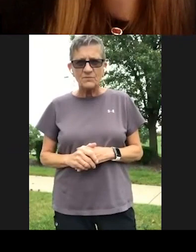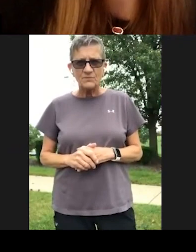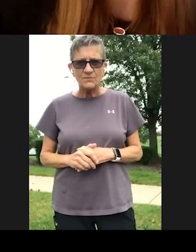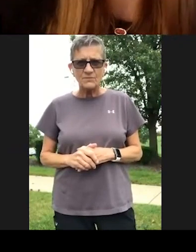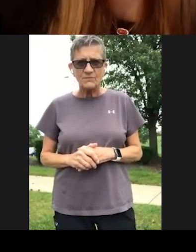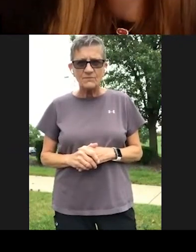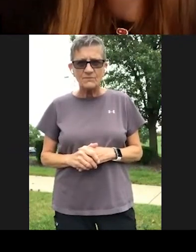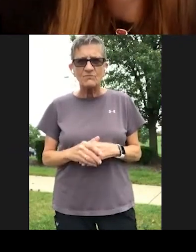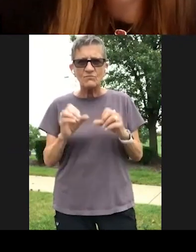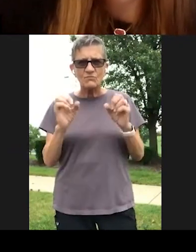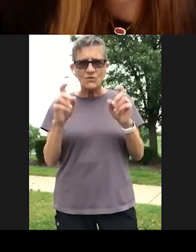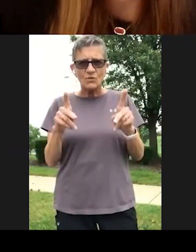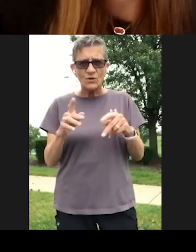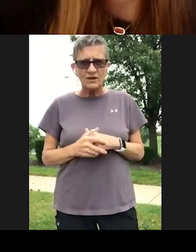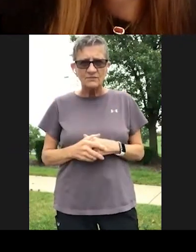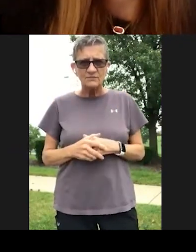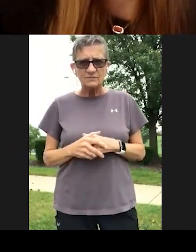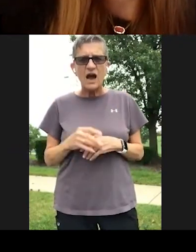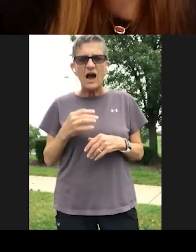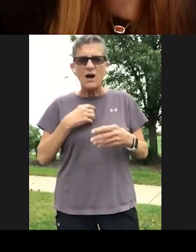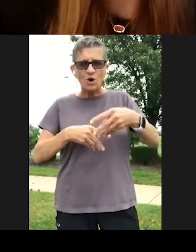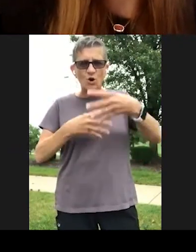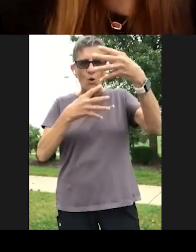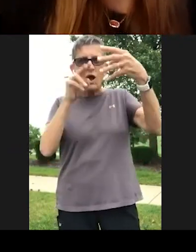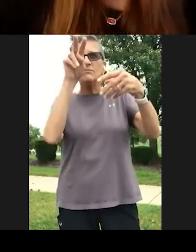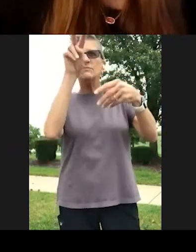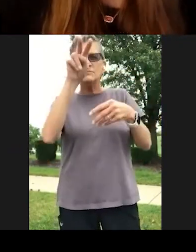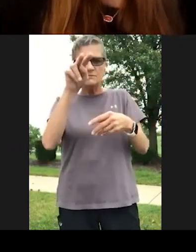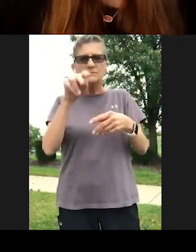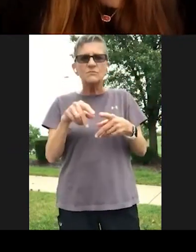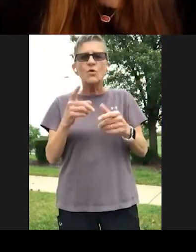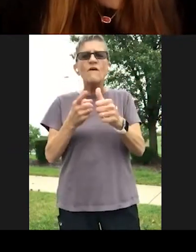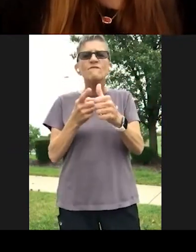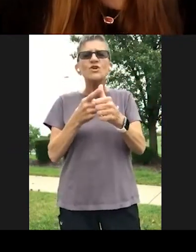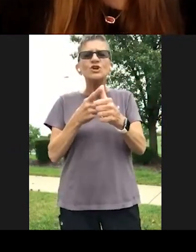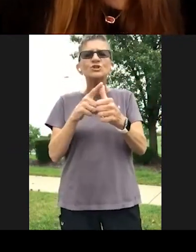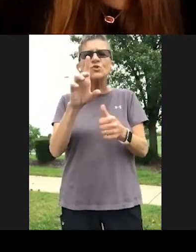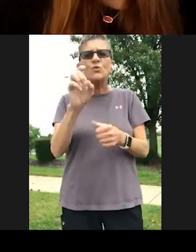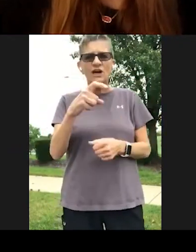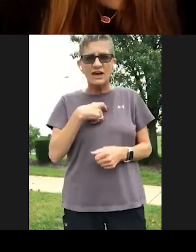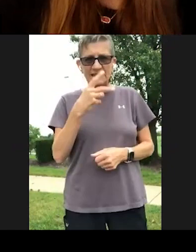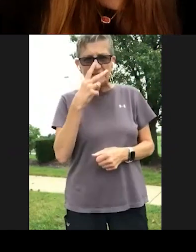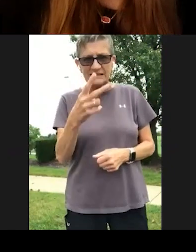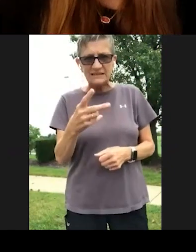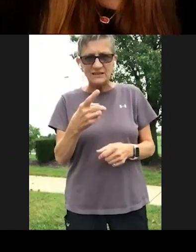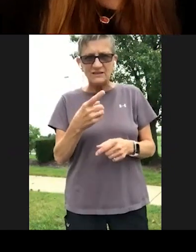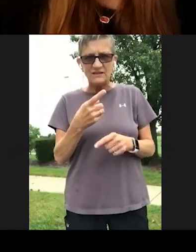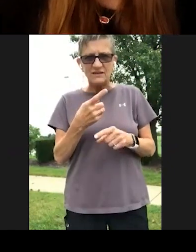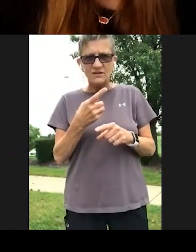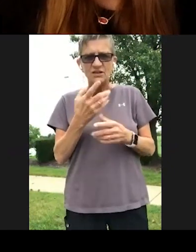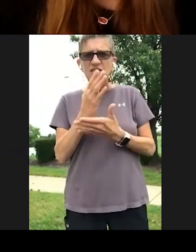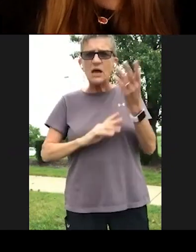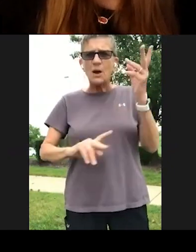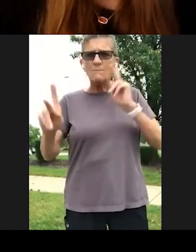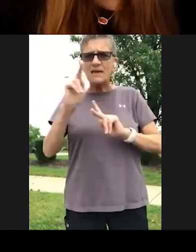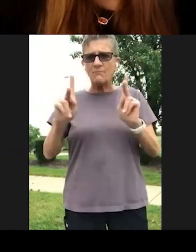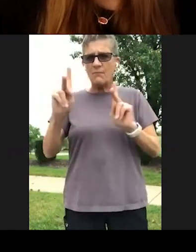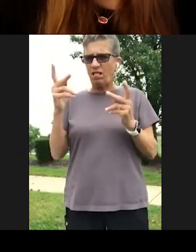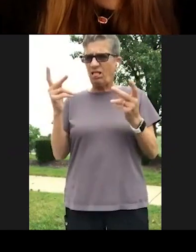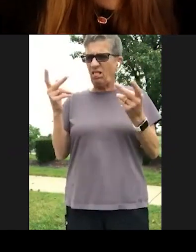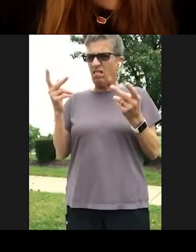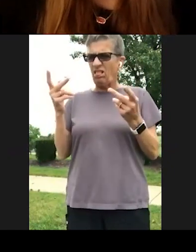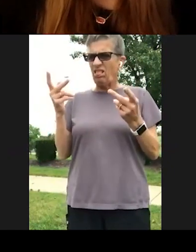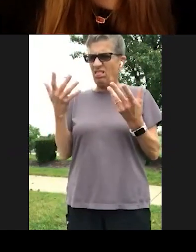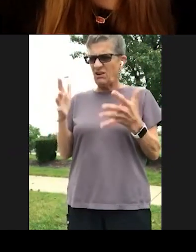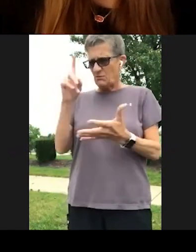All right, I'm going to go up. So, so the first one that I see here from some people believe so that UM